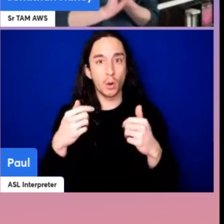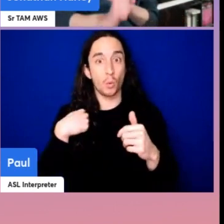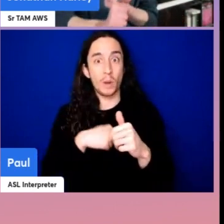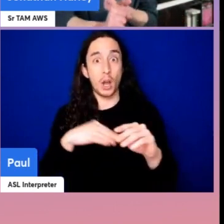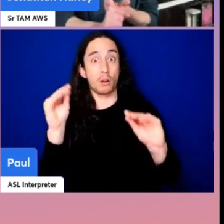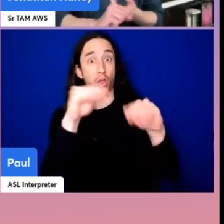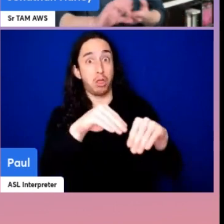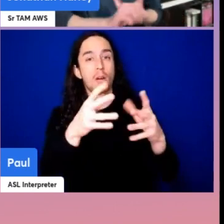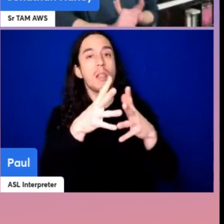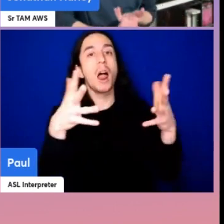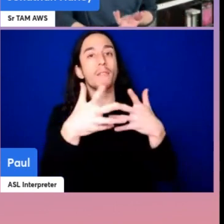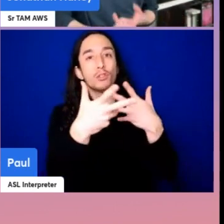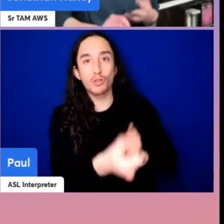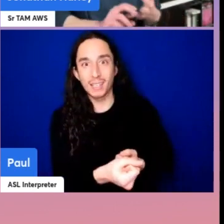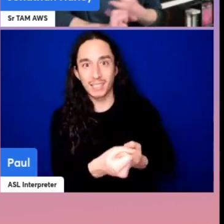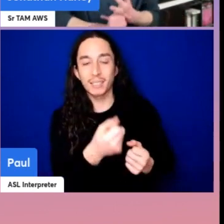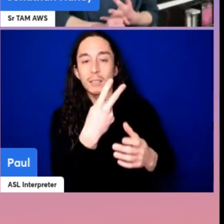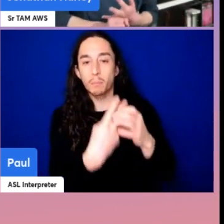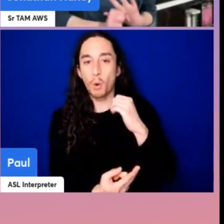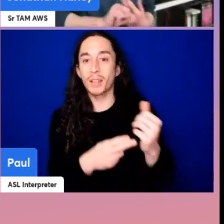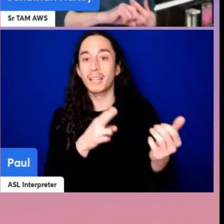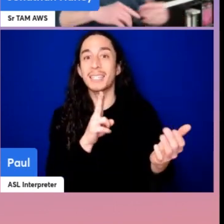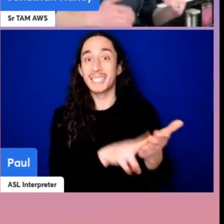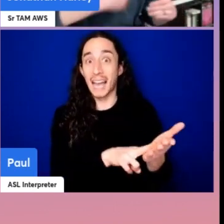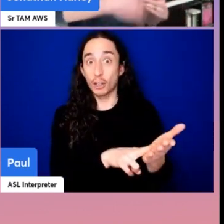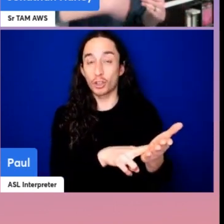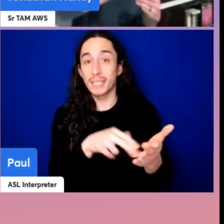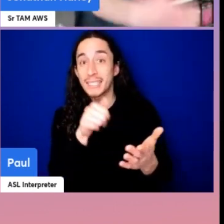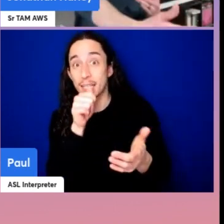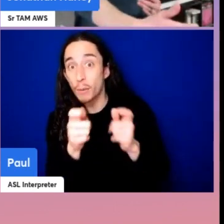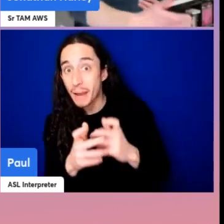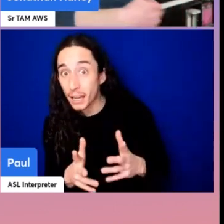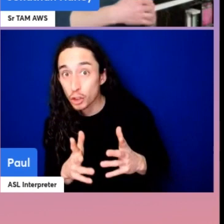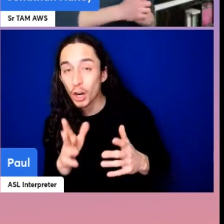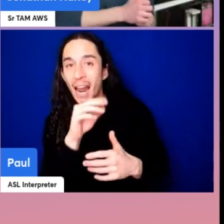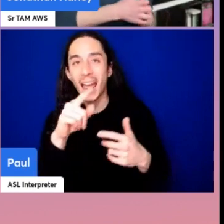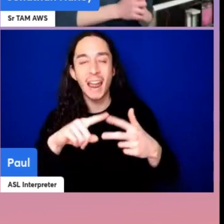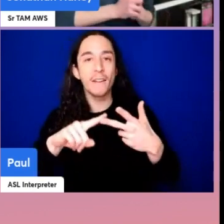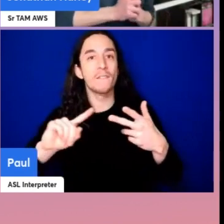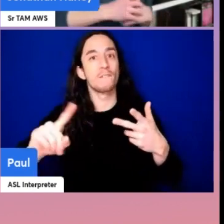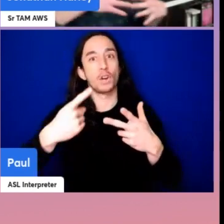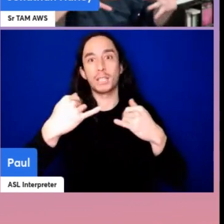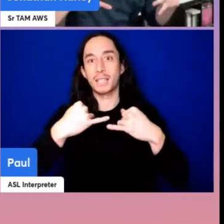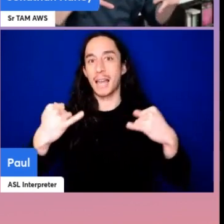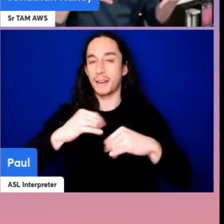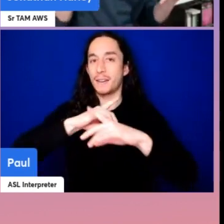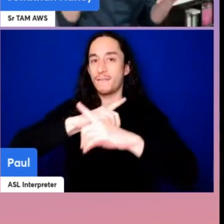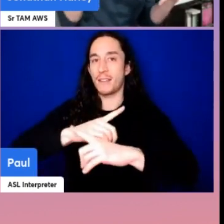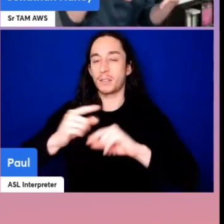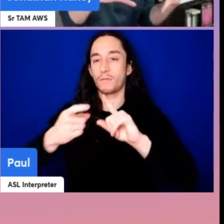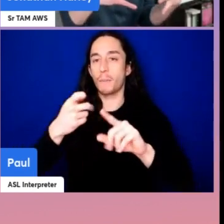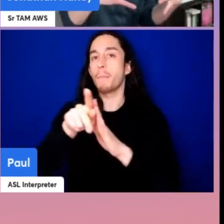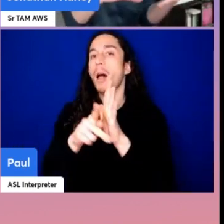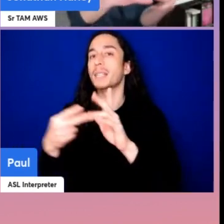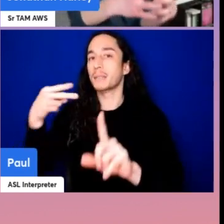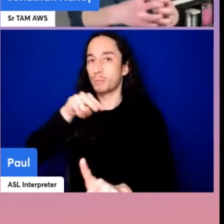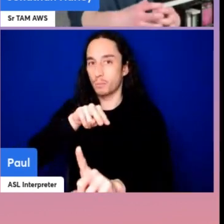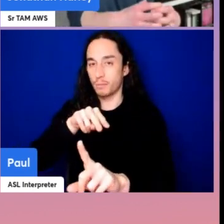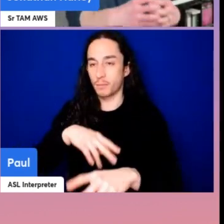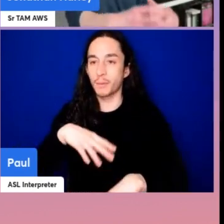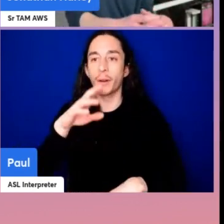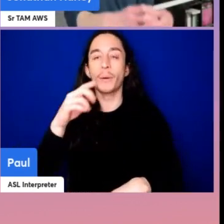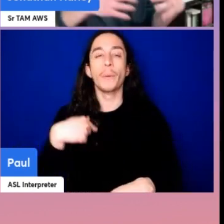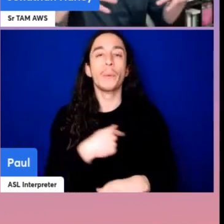by having it be both our signer, our secrets manager, and sort of our first line of defense from a policy perspective. And so we